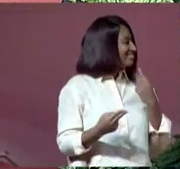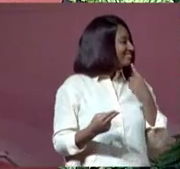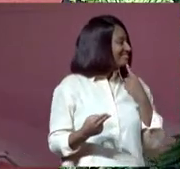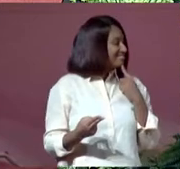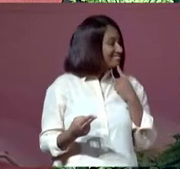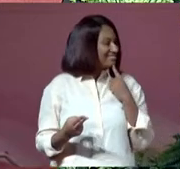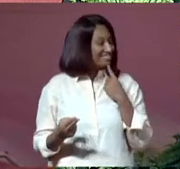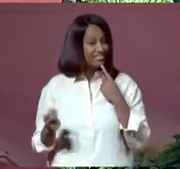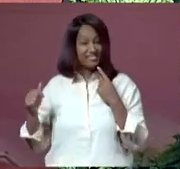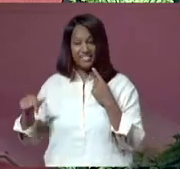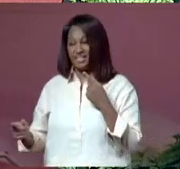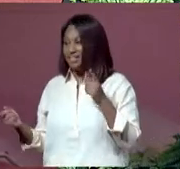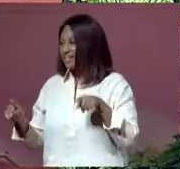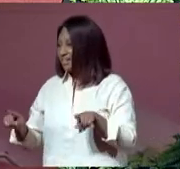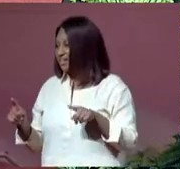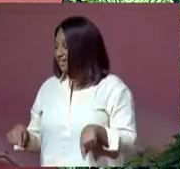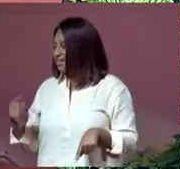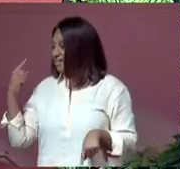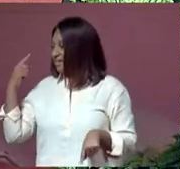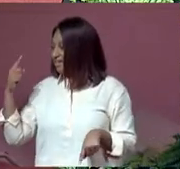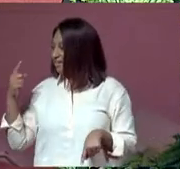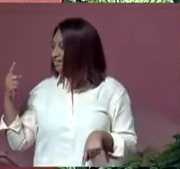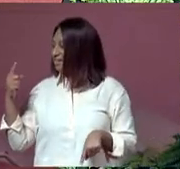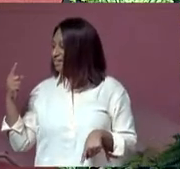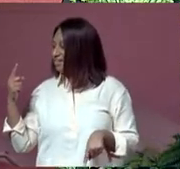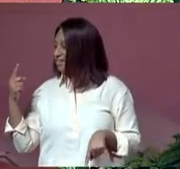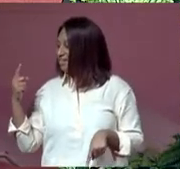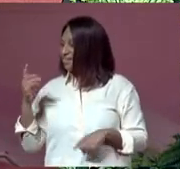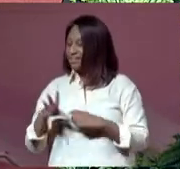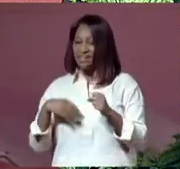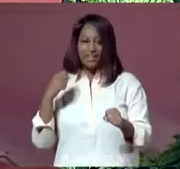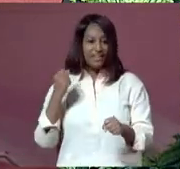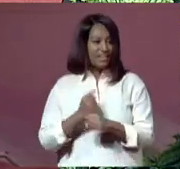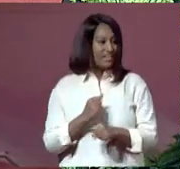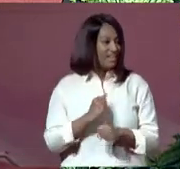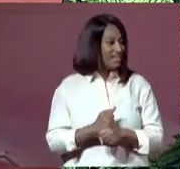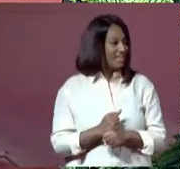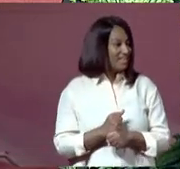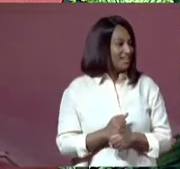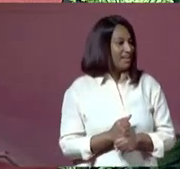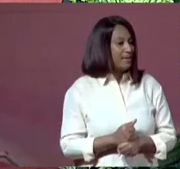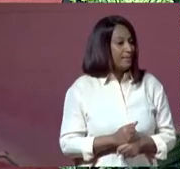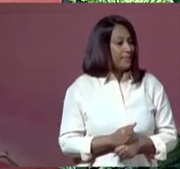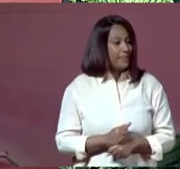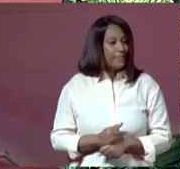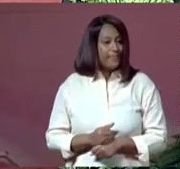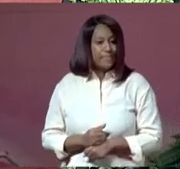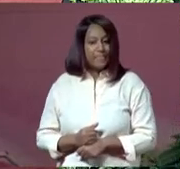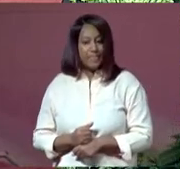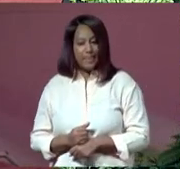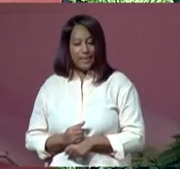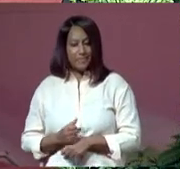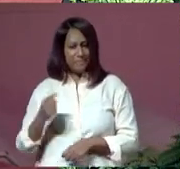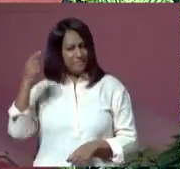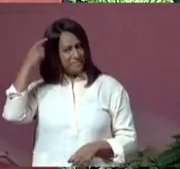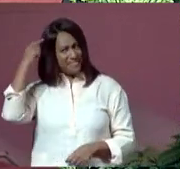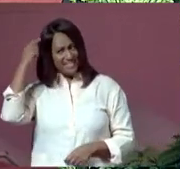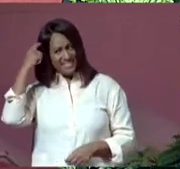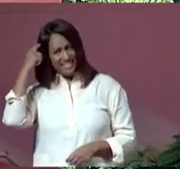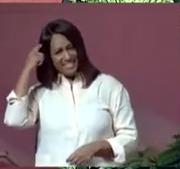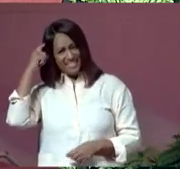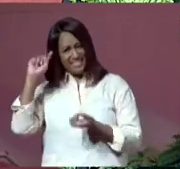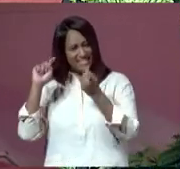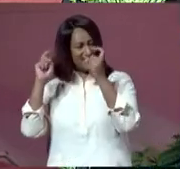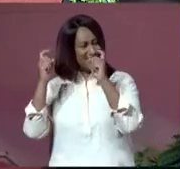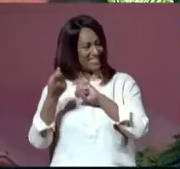going on for a minute. I wasn't gray when I first started, because that's how you know it's been a long time. I'm gray. All